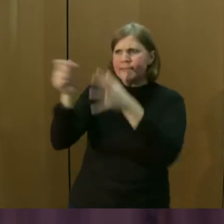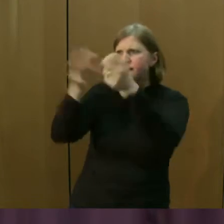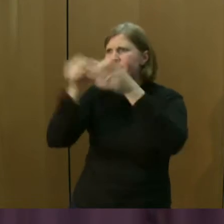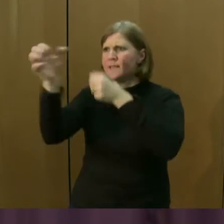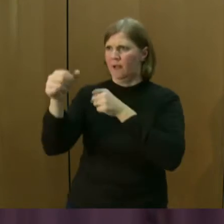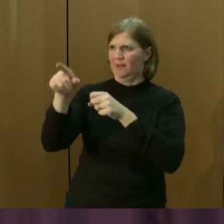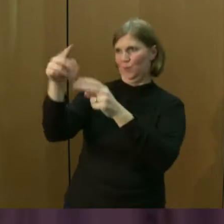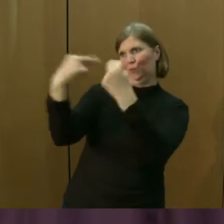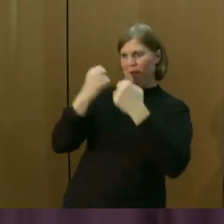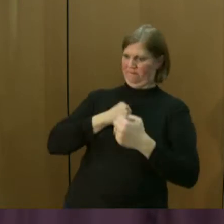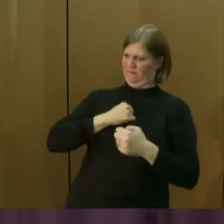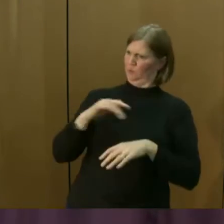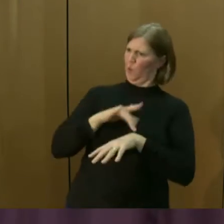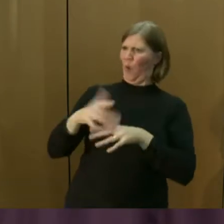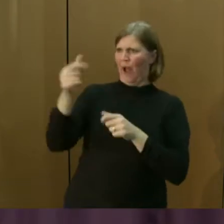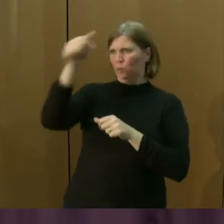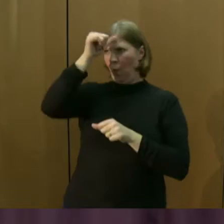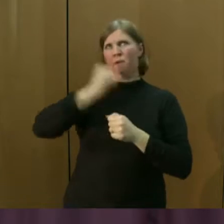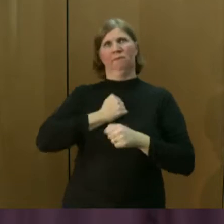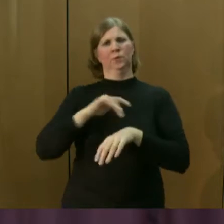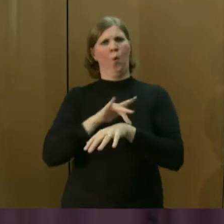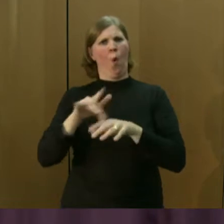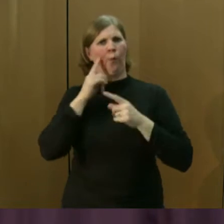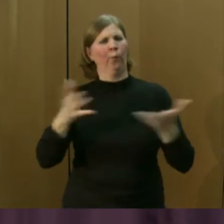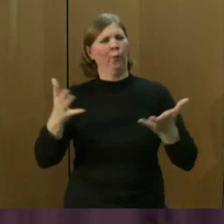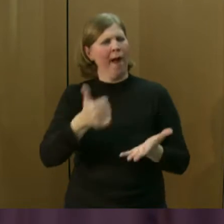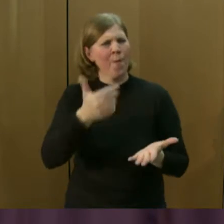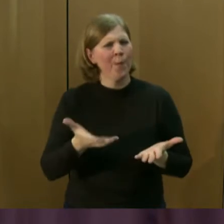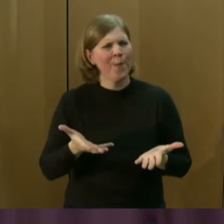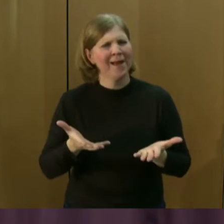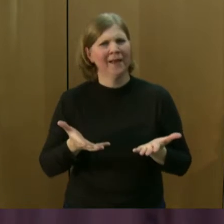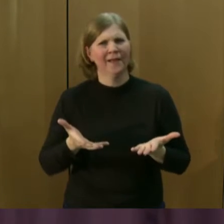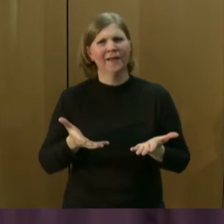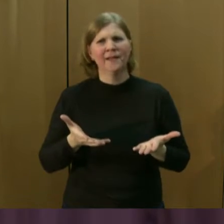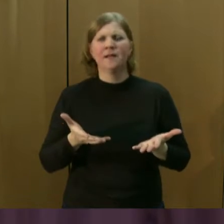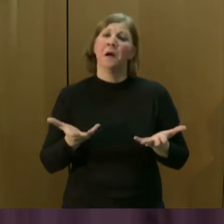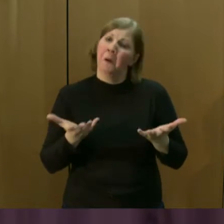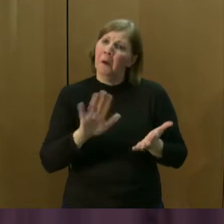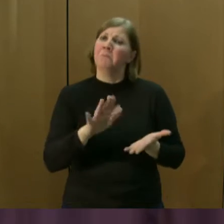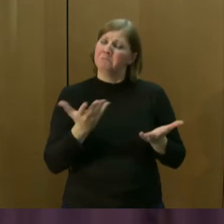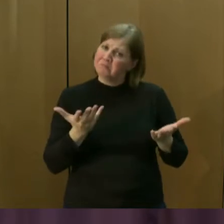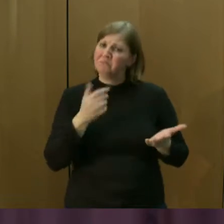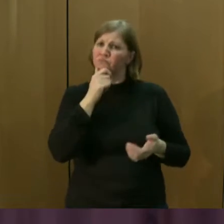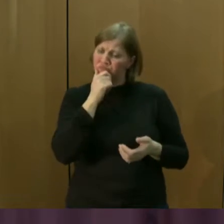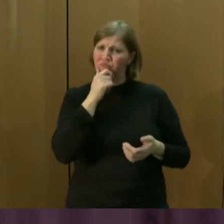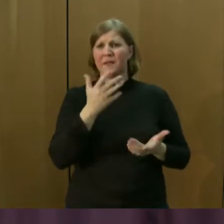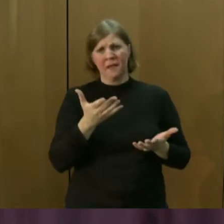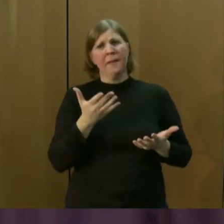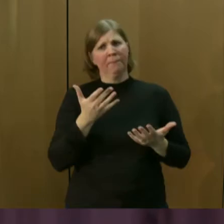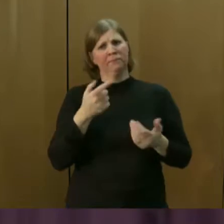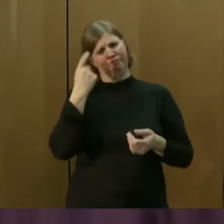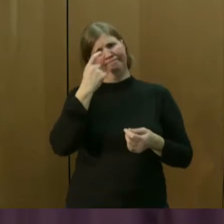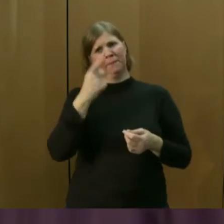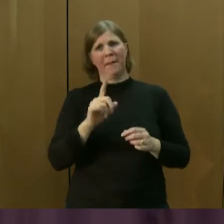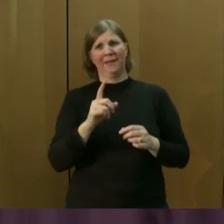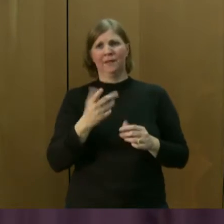while, and think about who else they might be going to see that could actually be something that might relate to what you're doing. If they're seeing something similar and